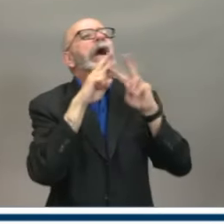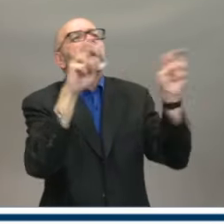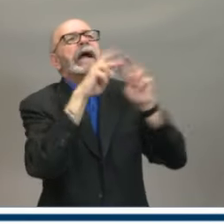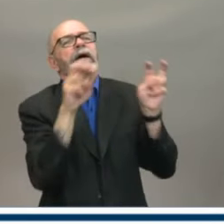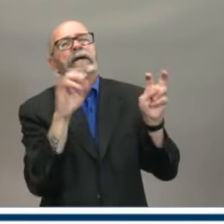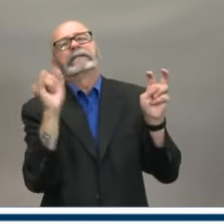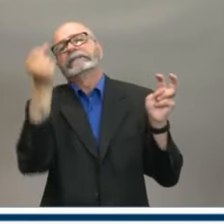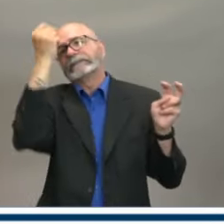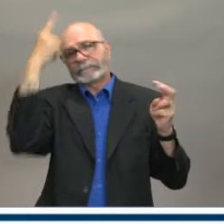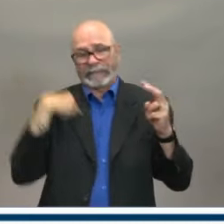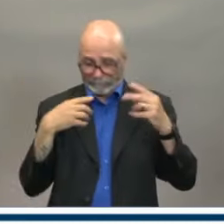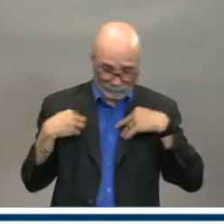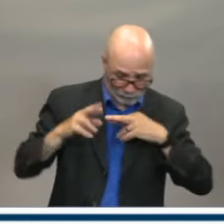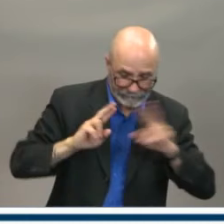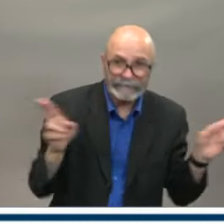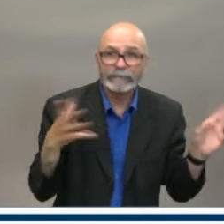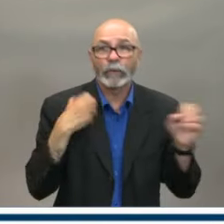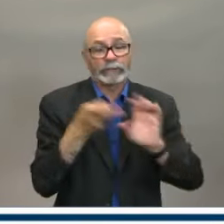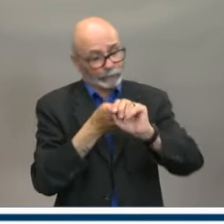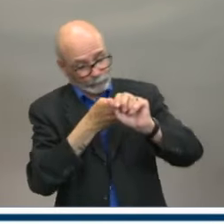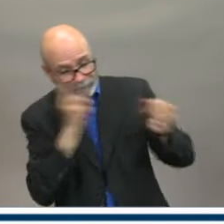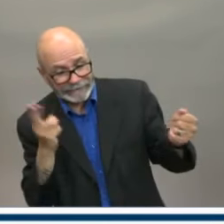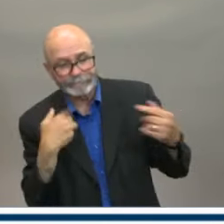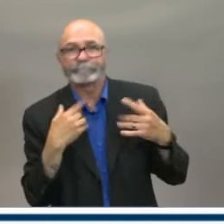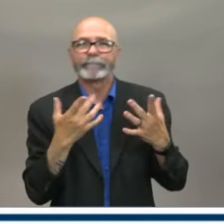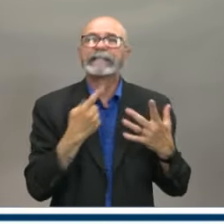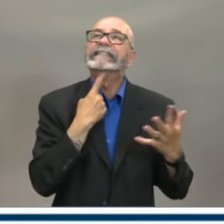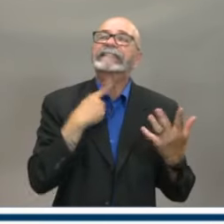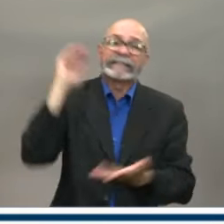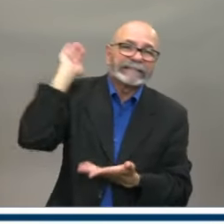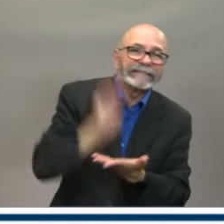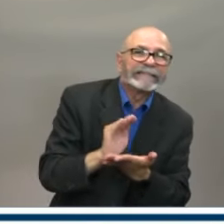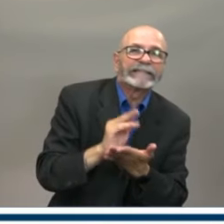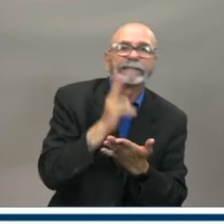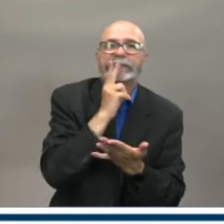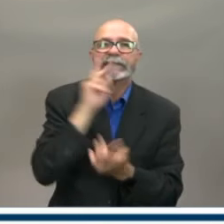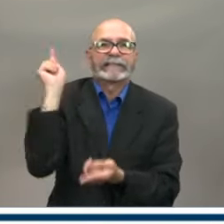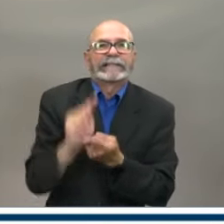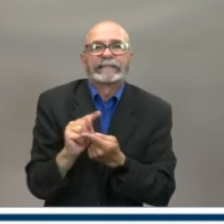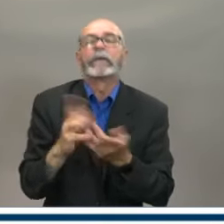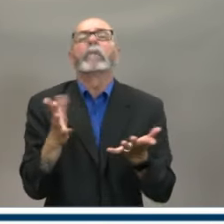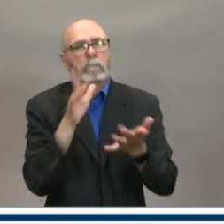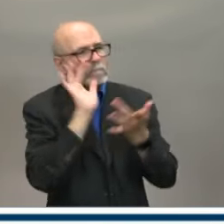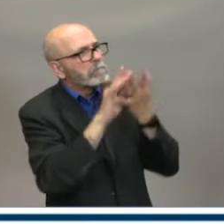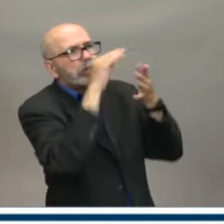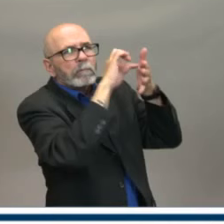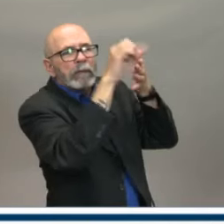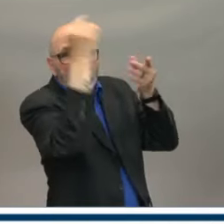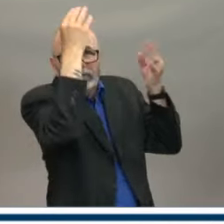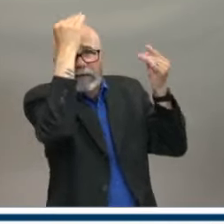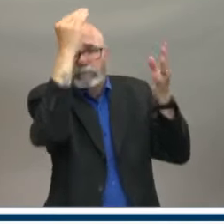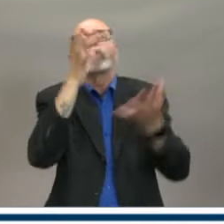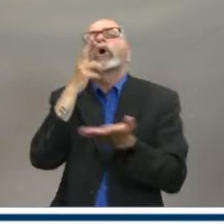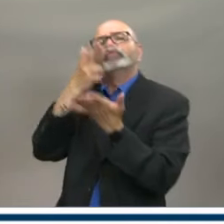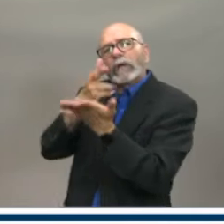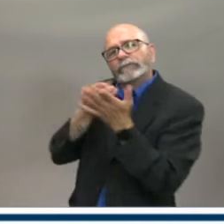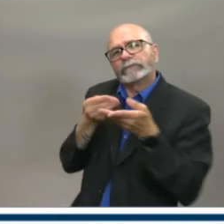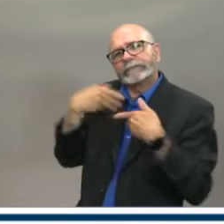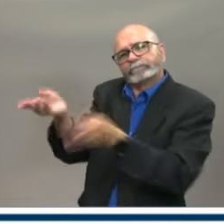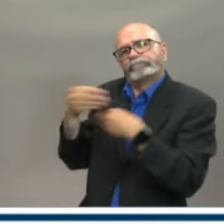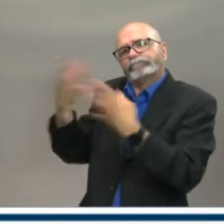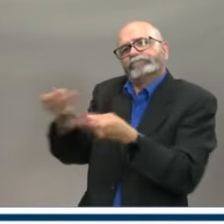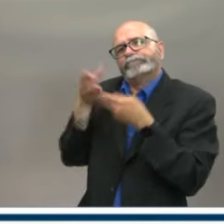consider quitting smoking or vaping or even reducing their use of those products, that they reach out for help. Now is the time to do it